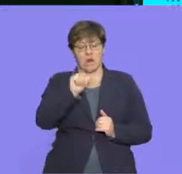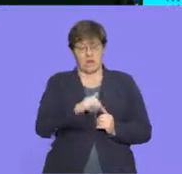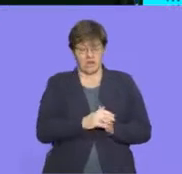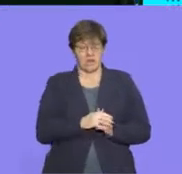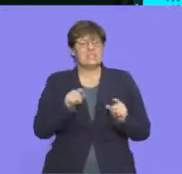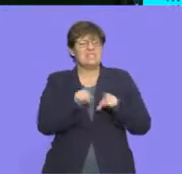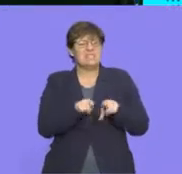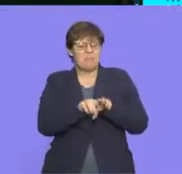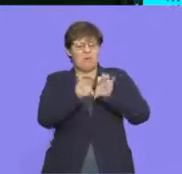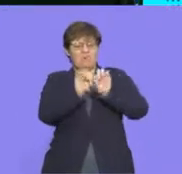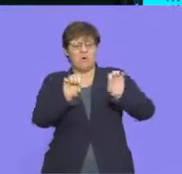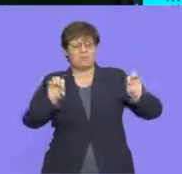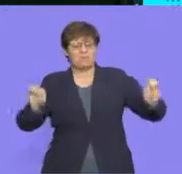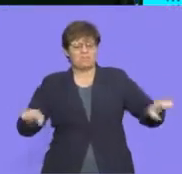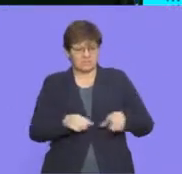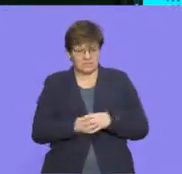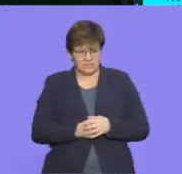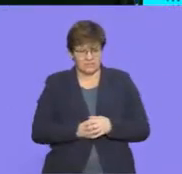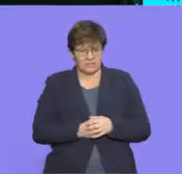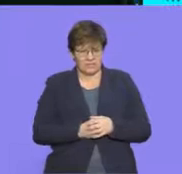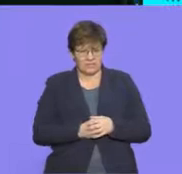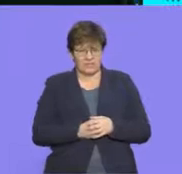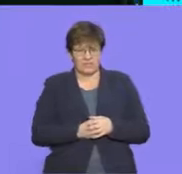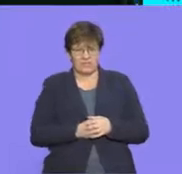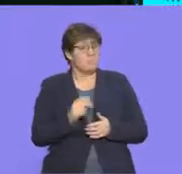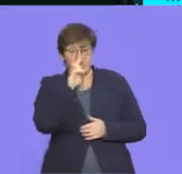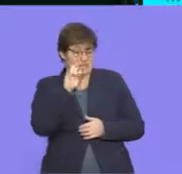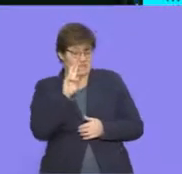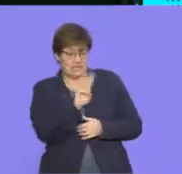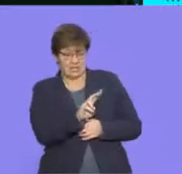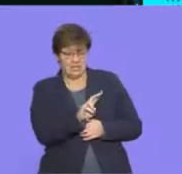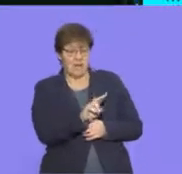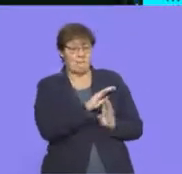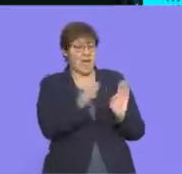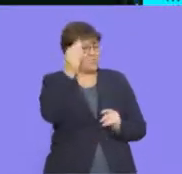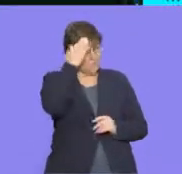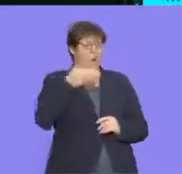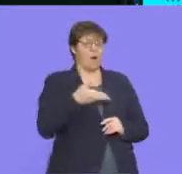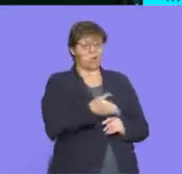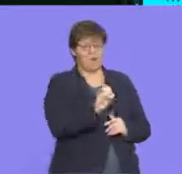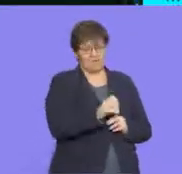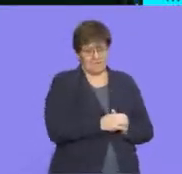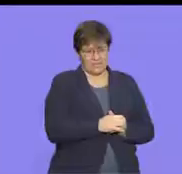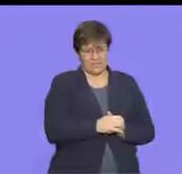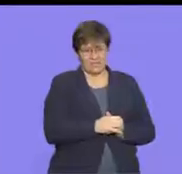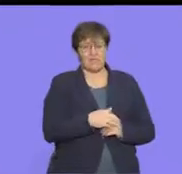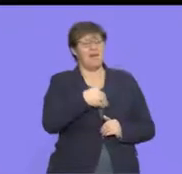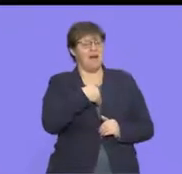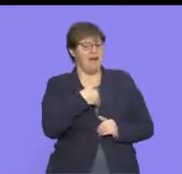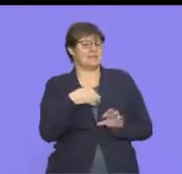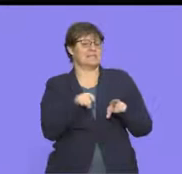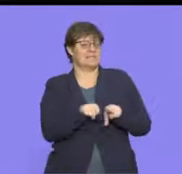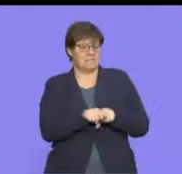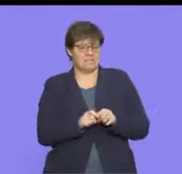like the Boerewors layer. And what do I mean by that? I mean that you can't see it, but you know it's there. And that's exactly what the heart